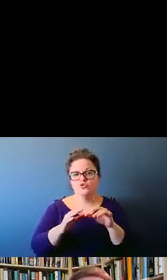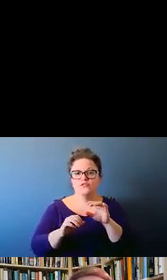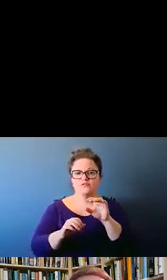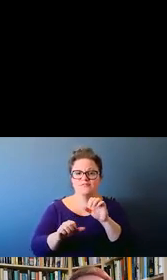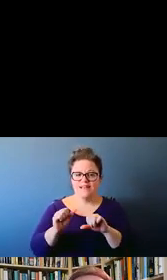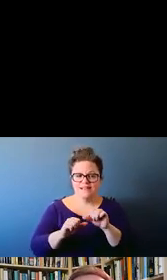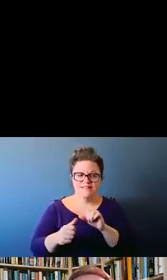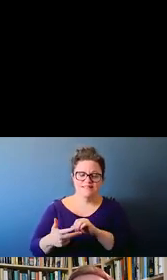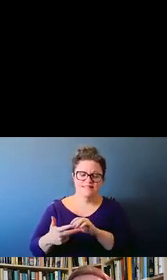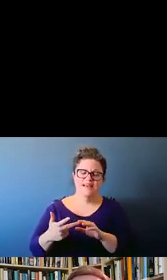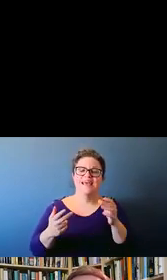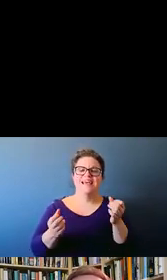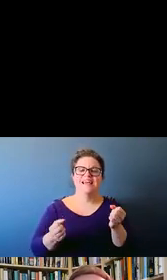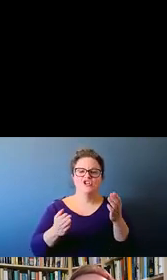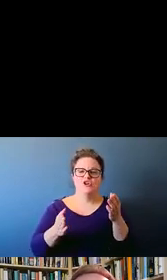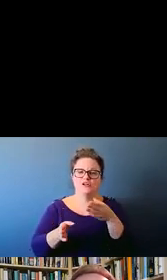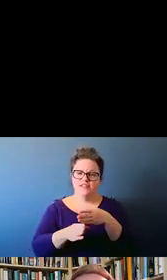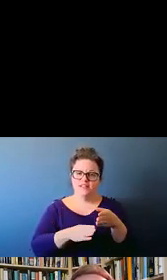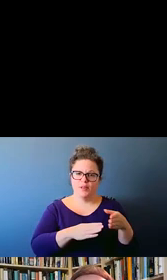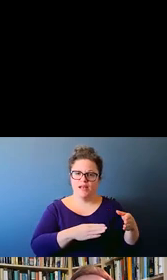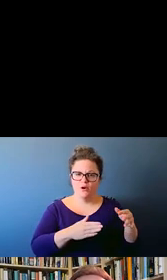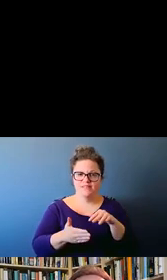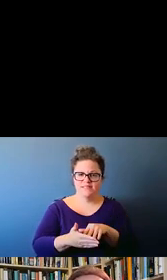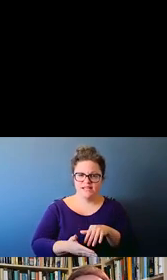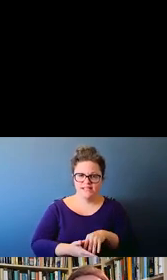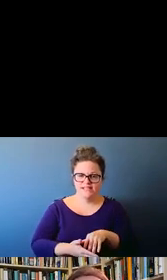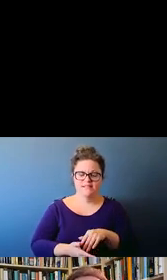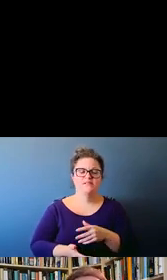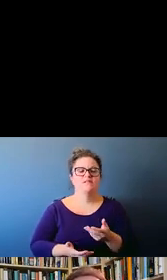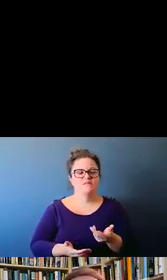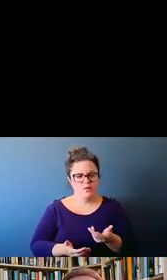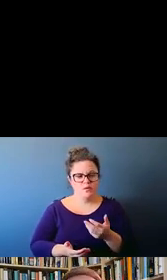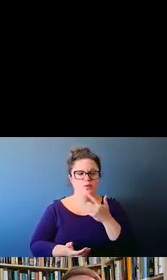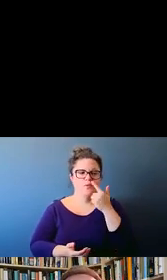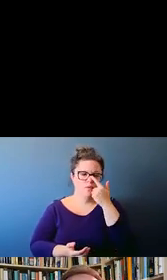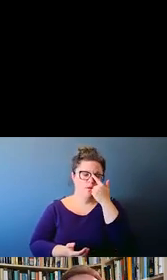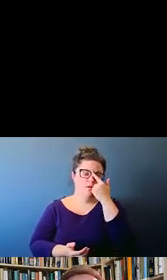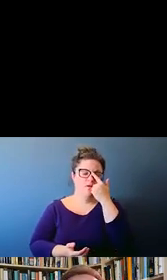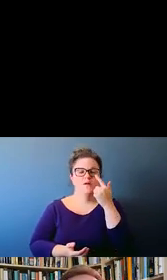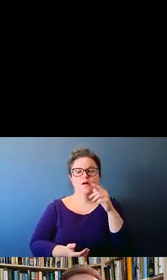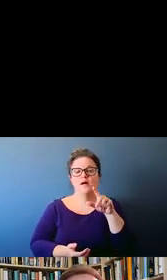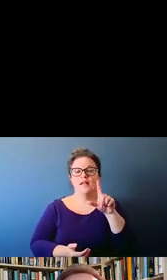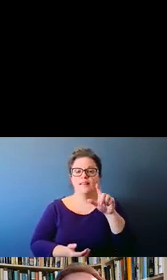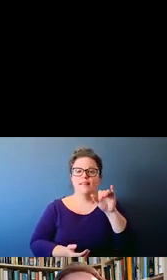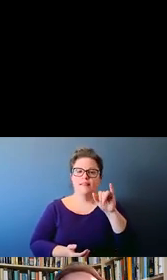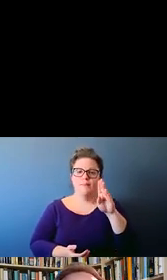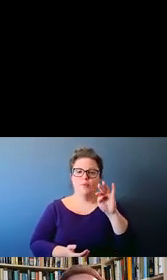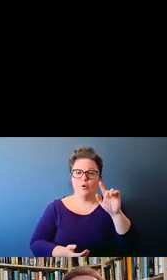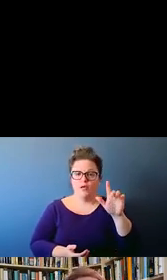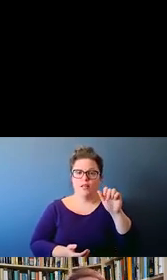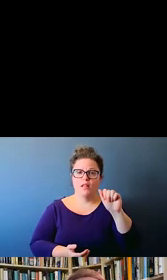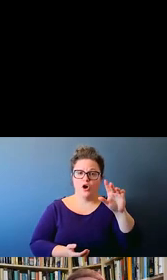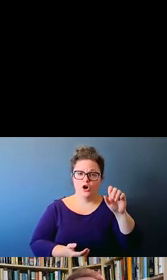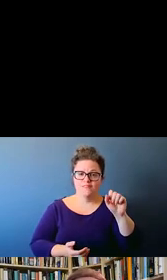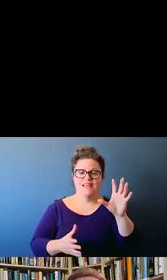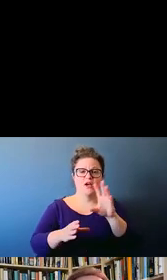studies. So as I was saying before, the liberal arts encompasses all of these.